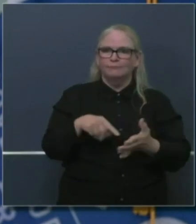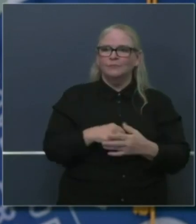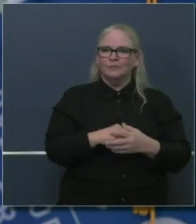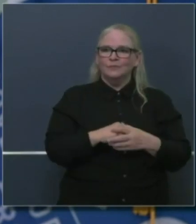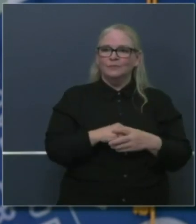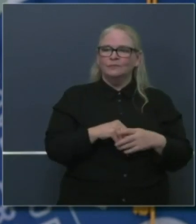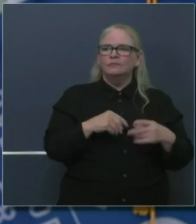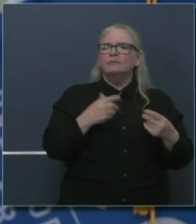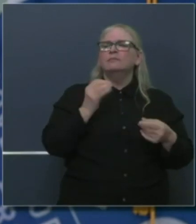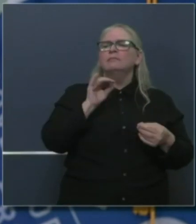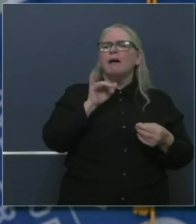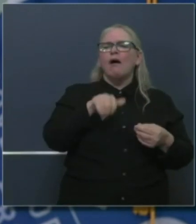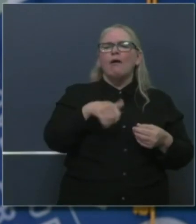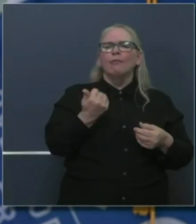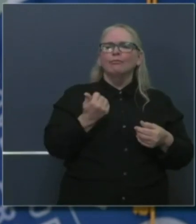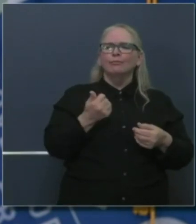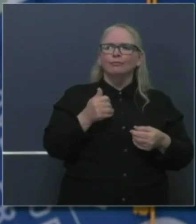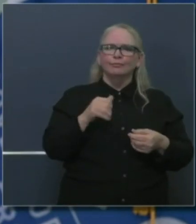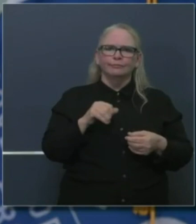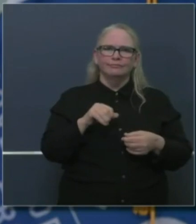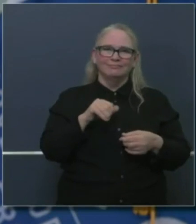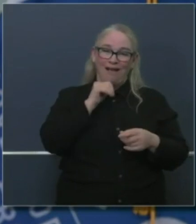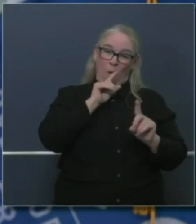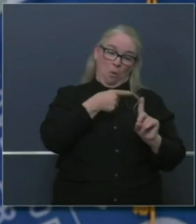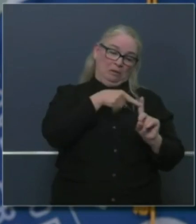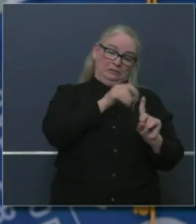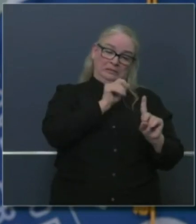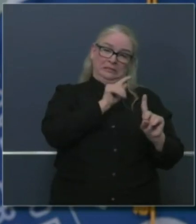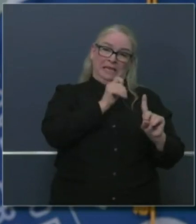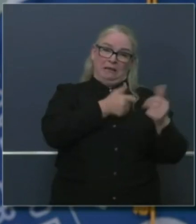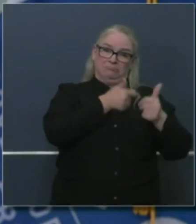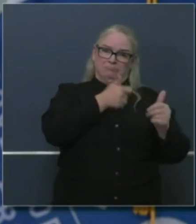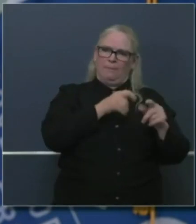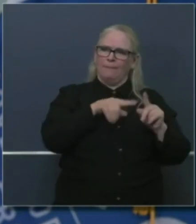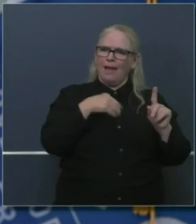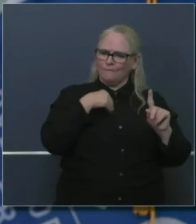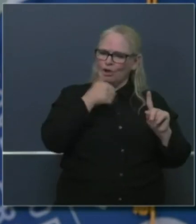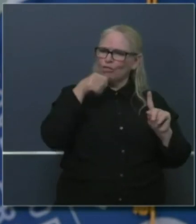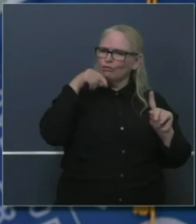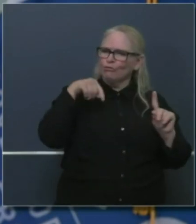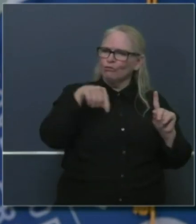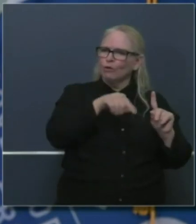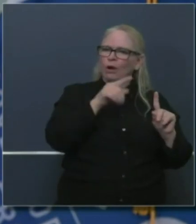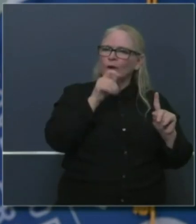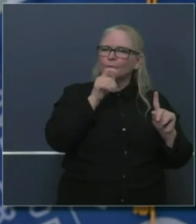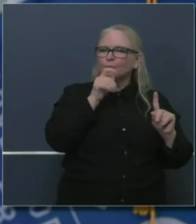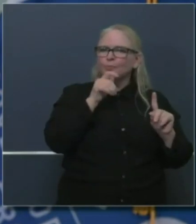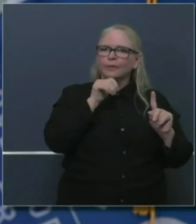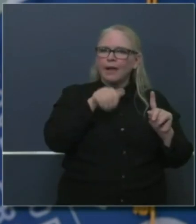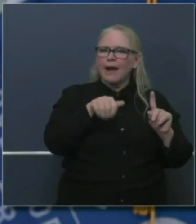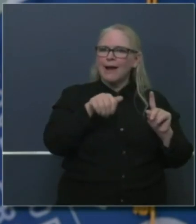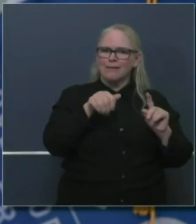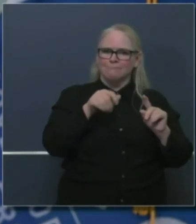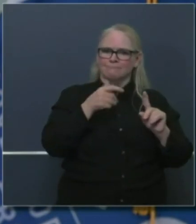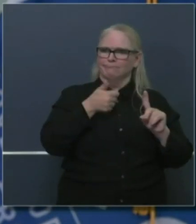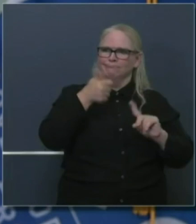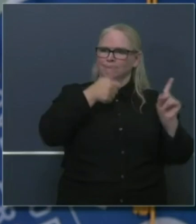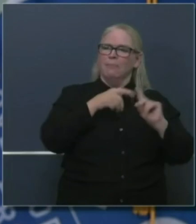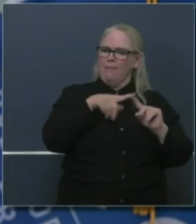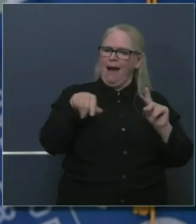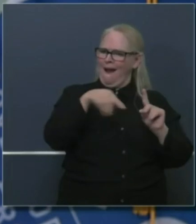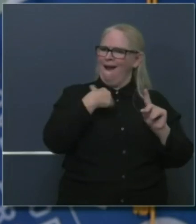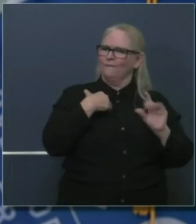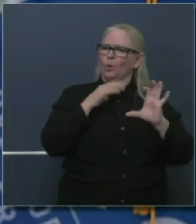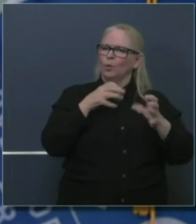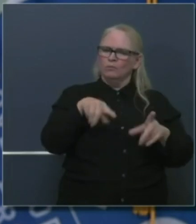mentioned before in previous press conferences our ability to engage NGOs and other entities that have done work in Asia and